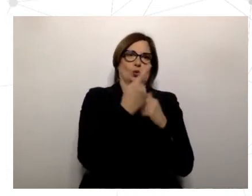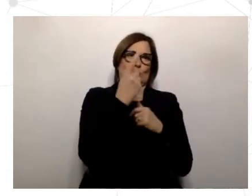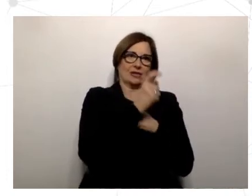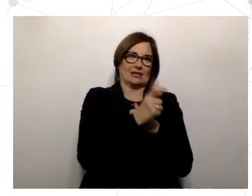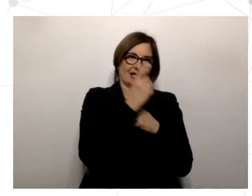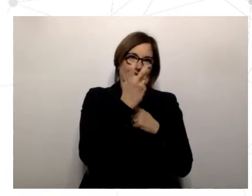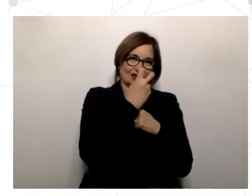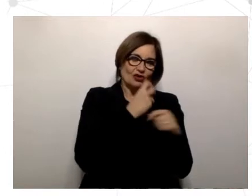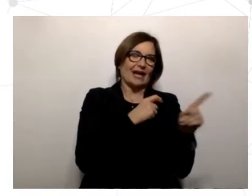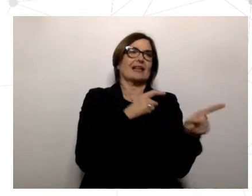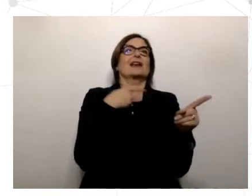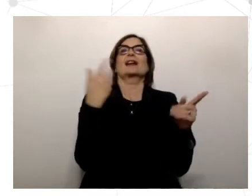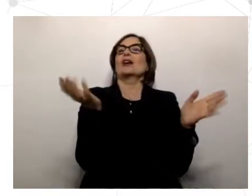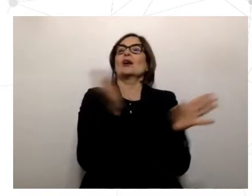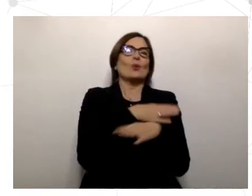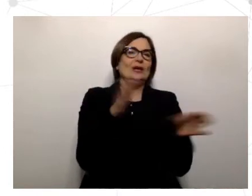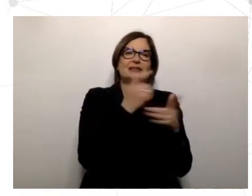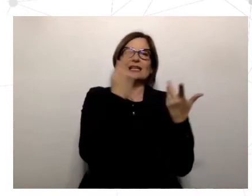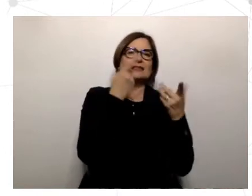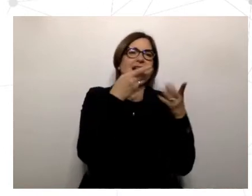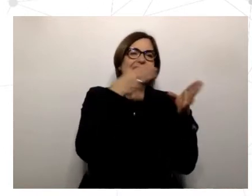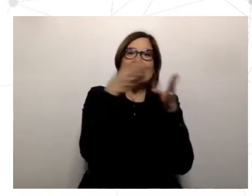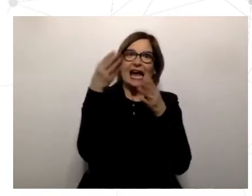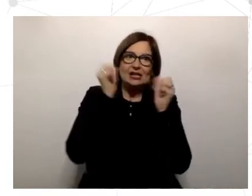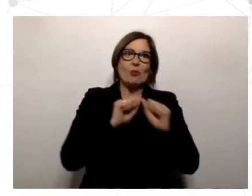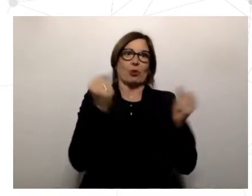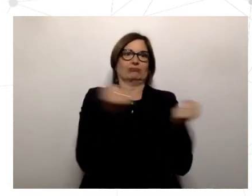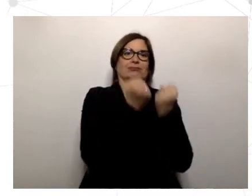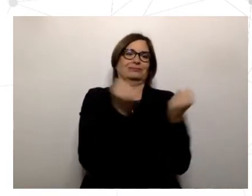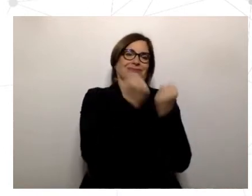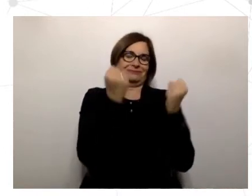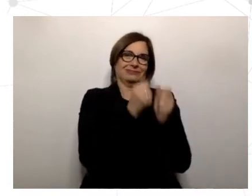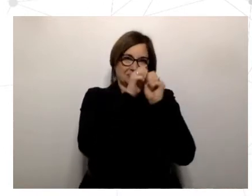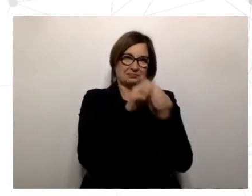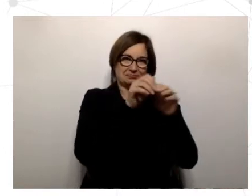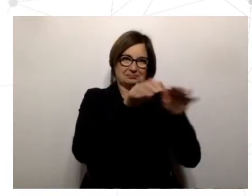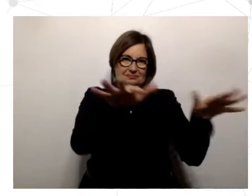attraverso tutti i canali che abbiamo, e ovviamente